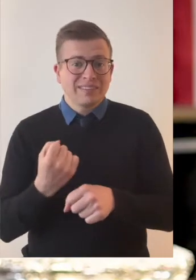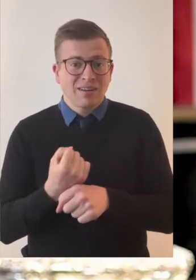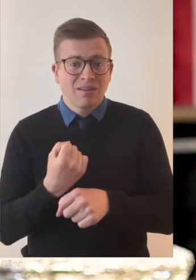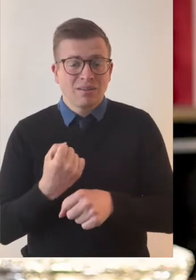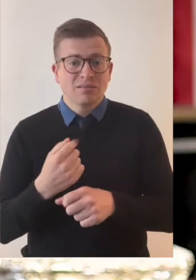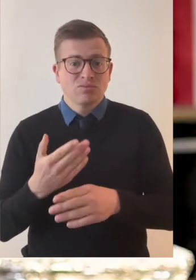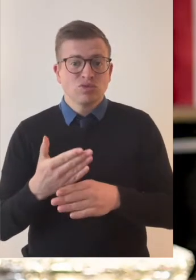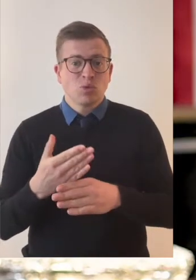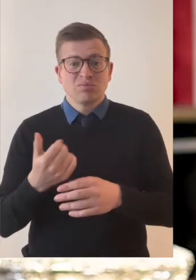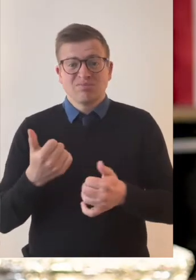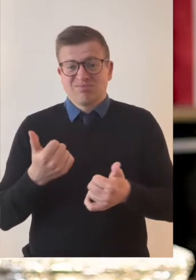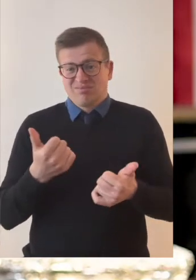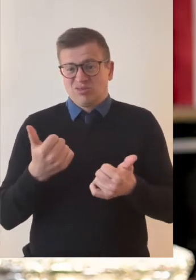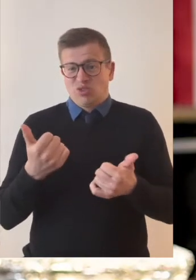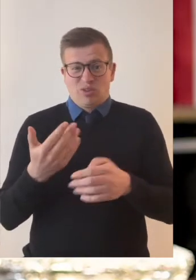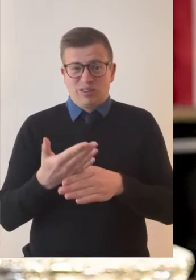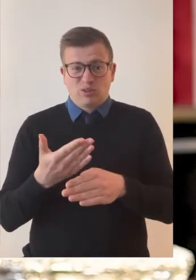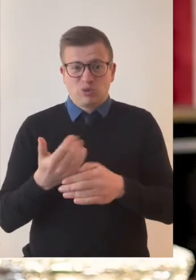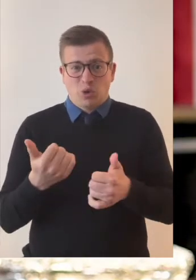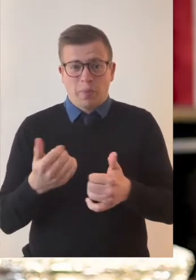fitter,